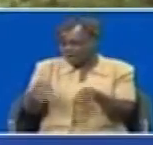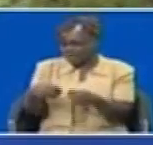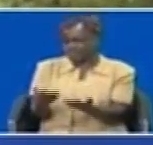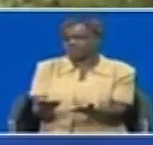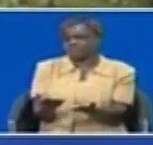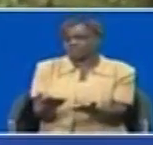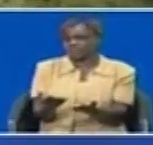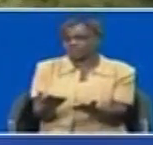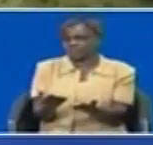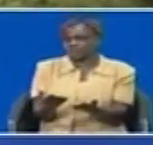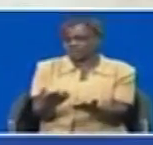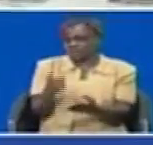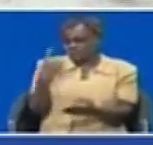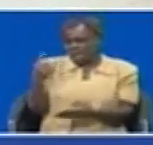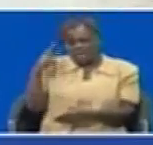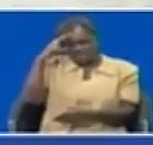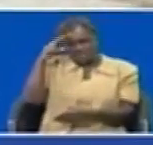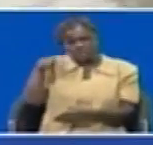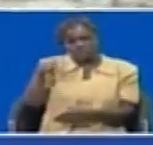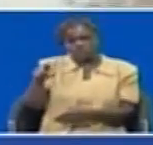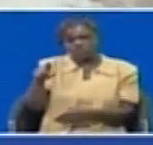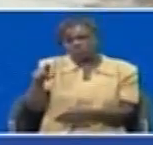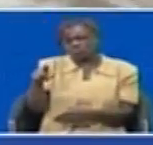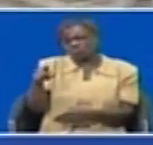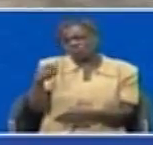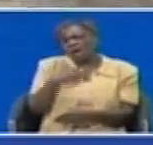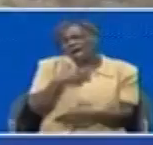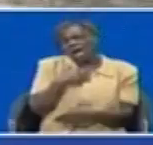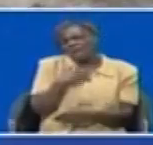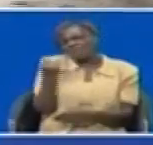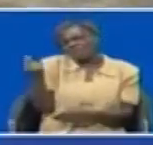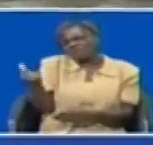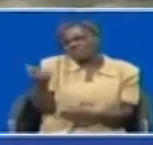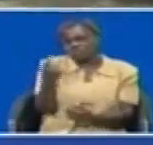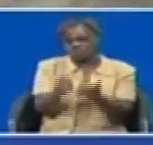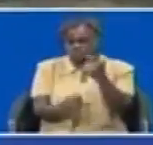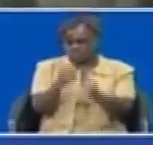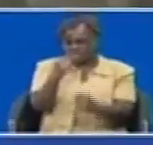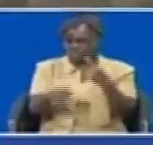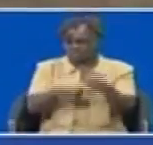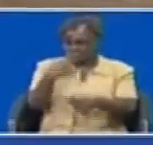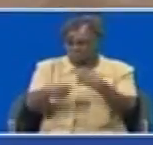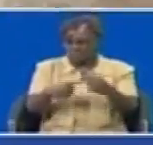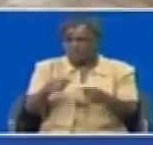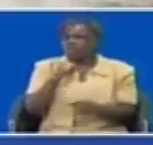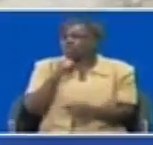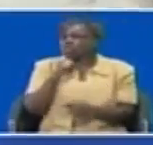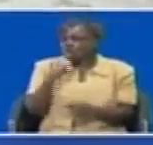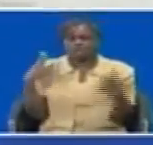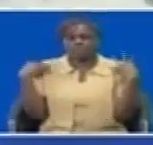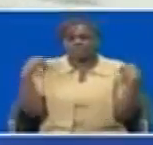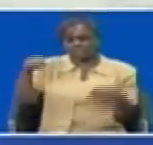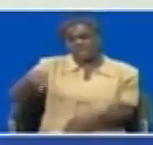sorts could be one of the reasons why you are experiencing low milk production. Though the process is not widely practiced in